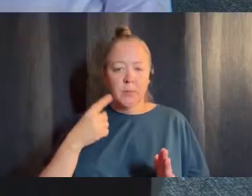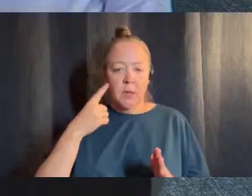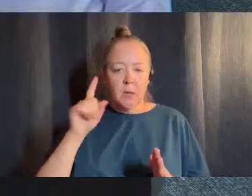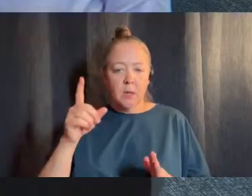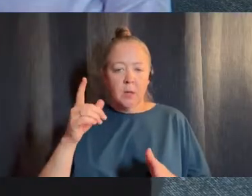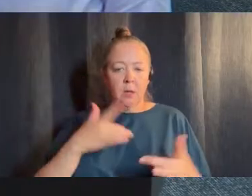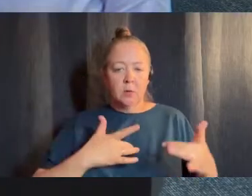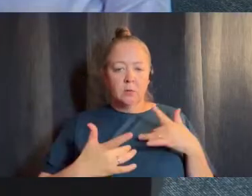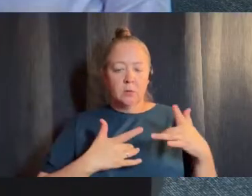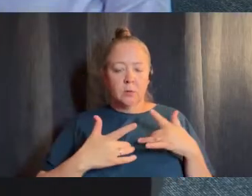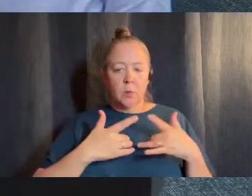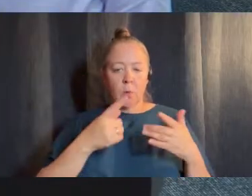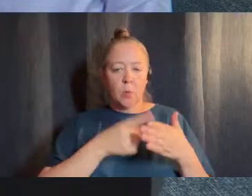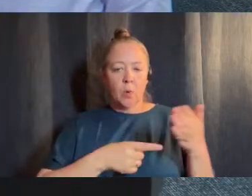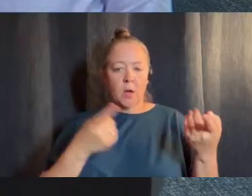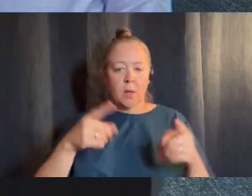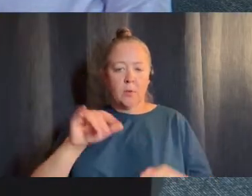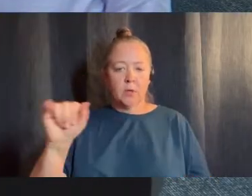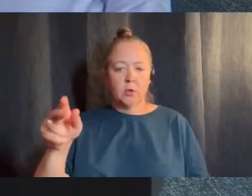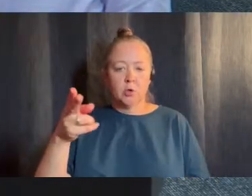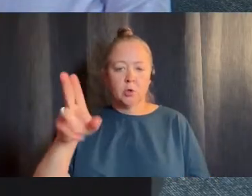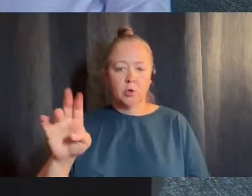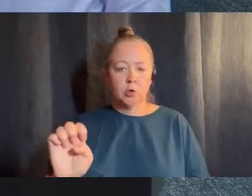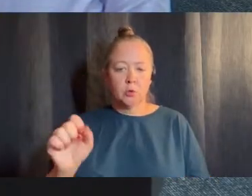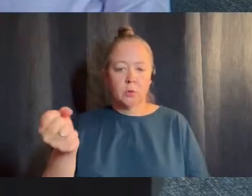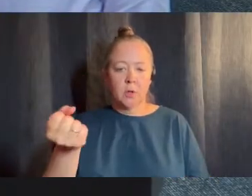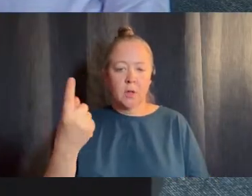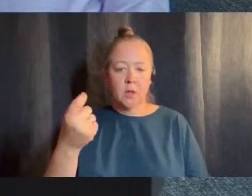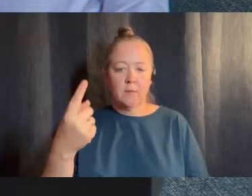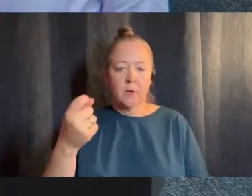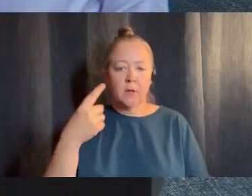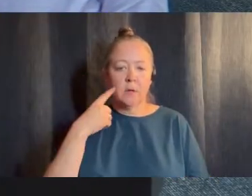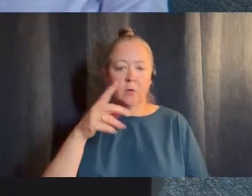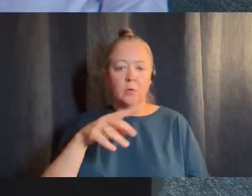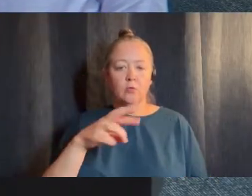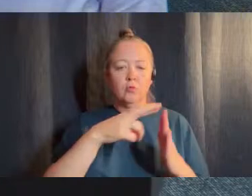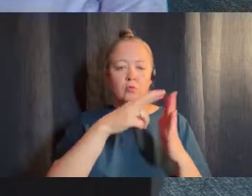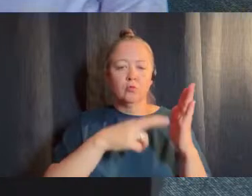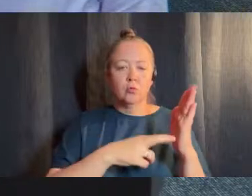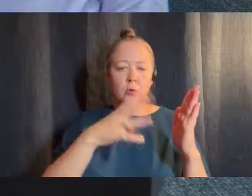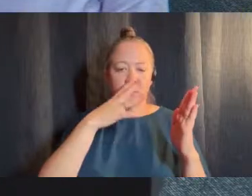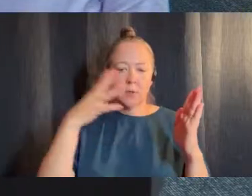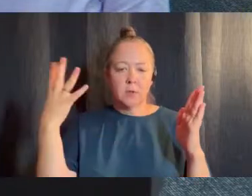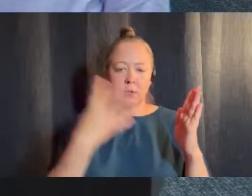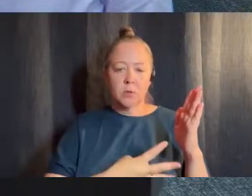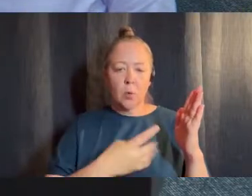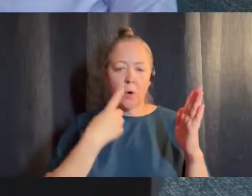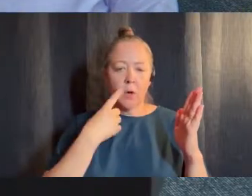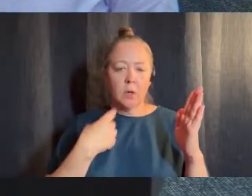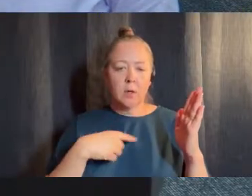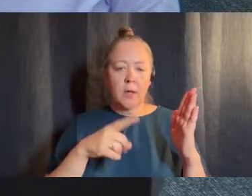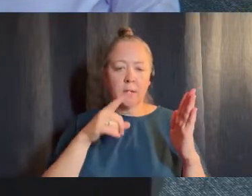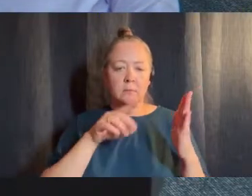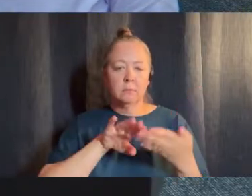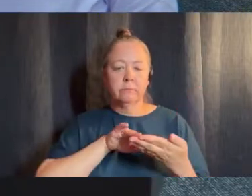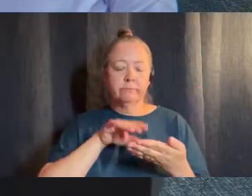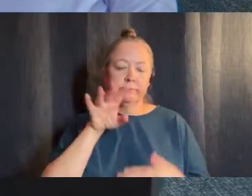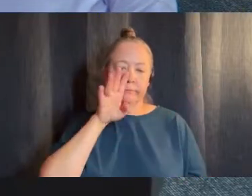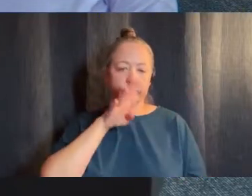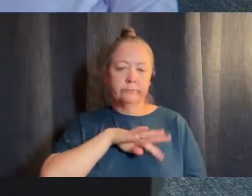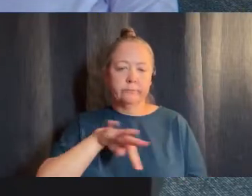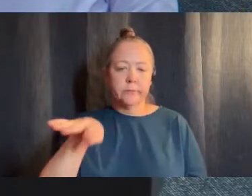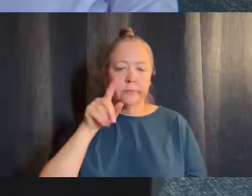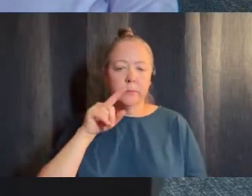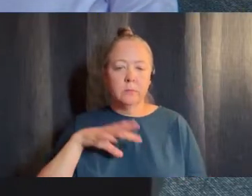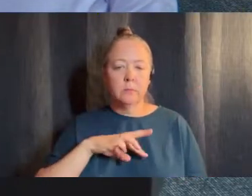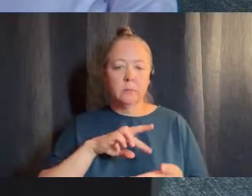as meaningless, it doesn't just hurt the person they're used against. It means the rules are arbitrary, and when rules are arbitrary, no one is